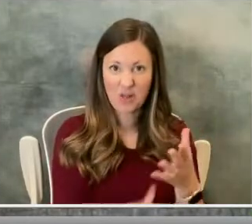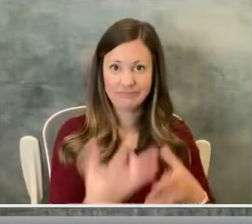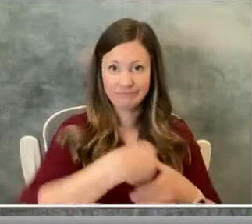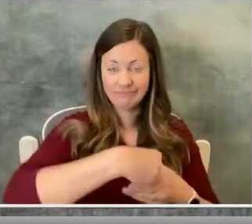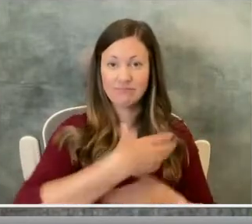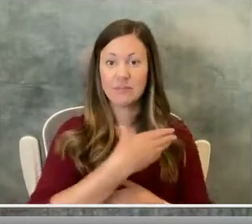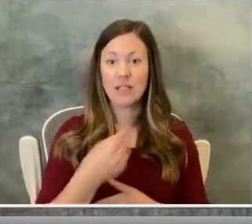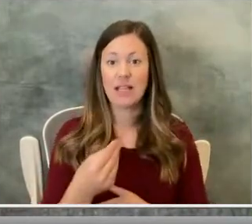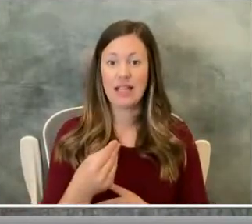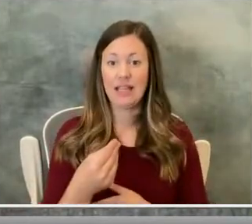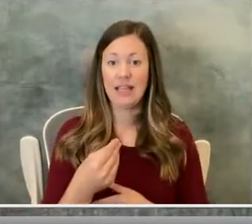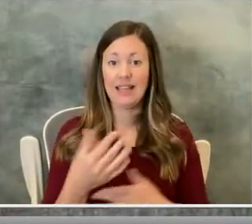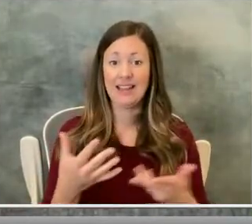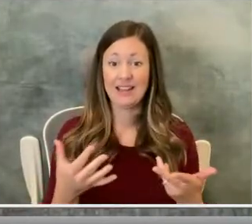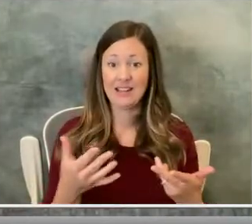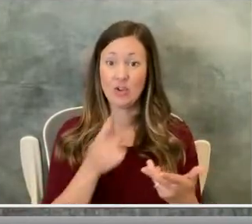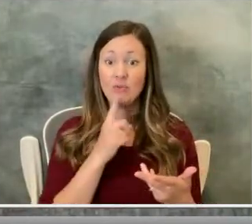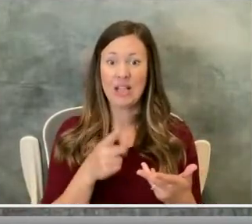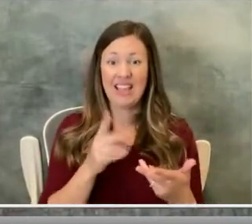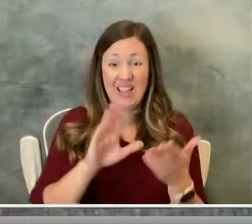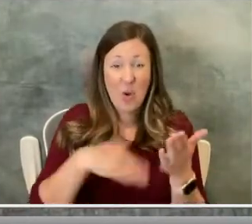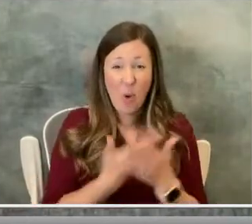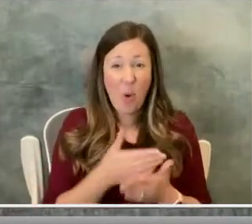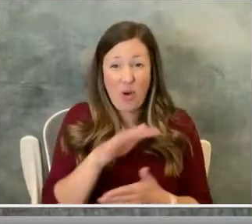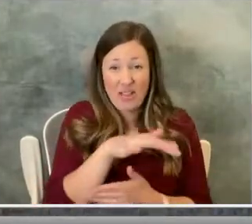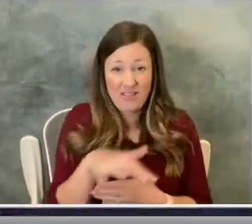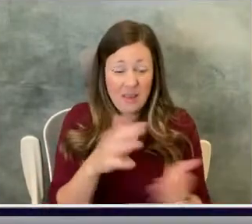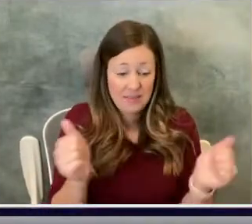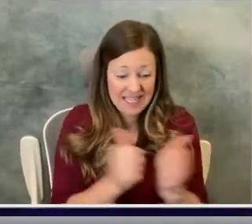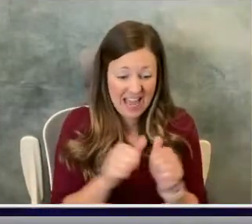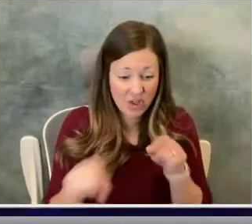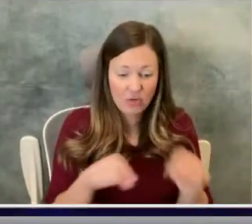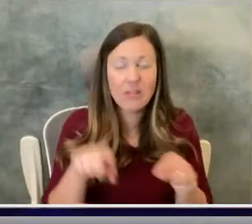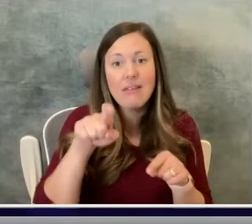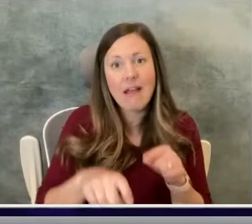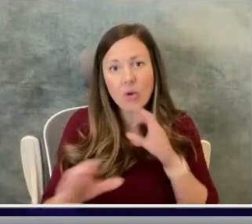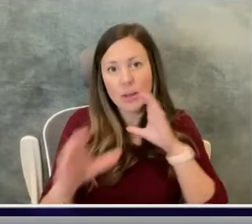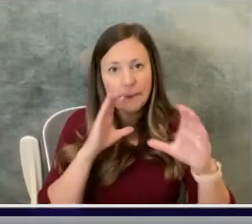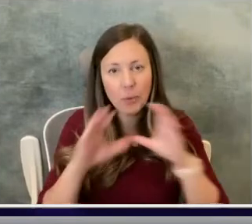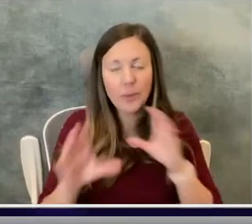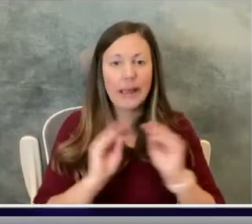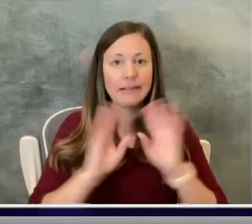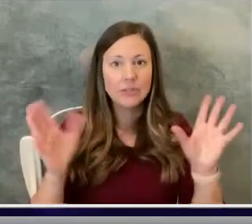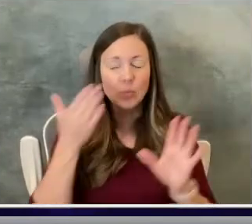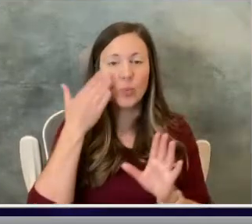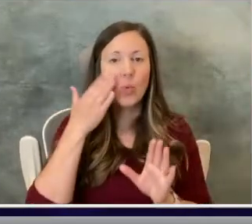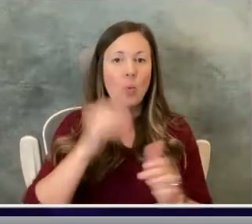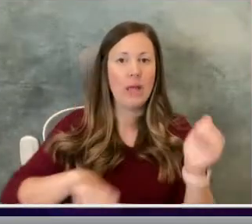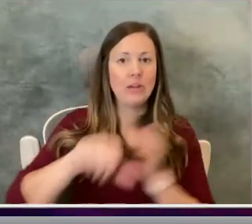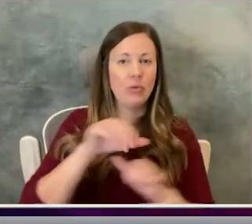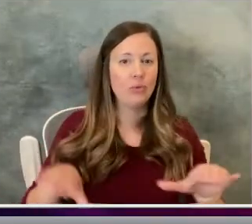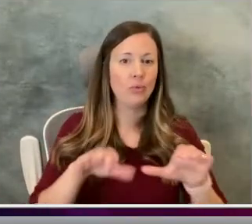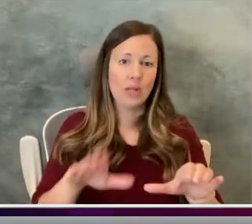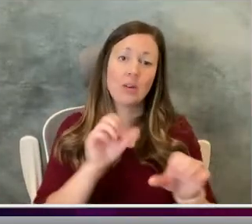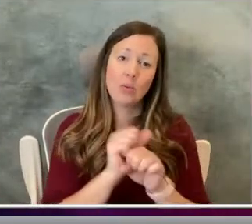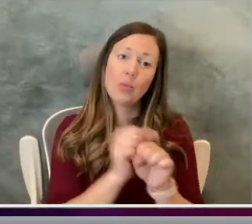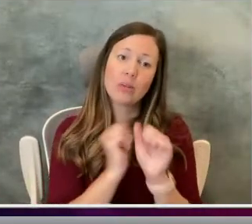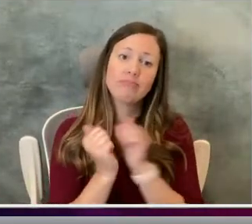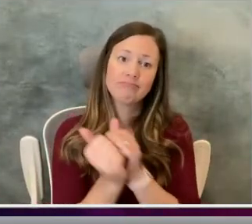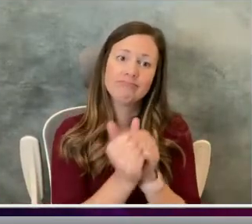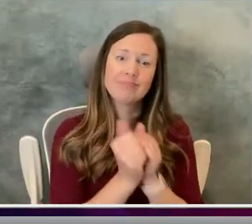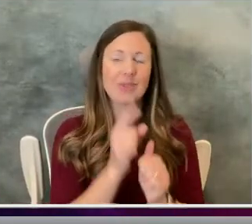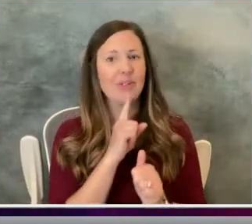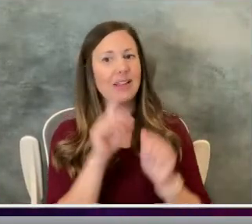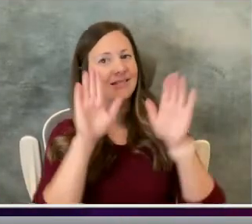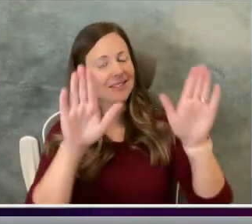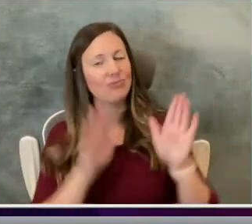right hand was doing, and that they were all working in concert. What a great compliment, doctors, and to see this